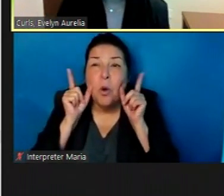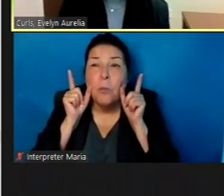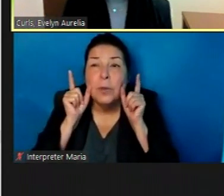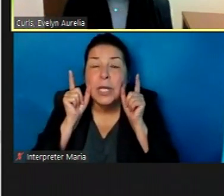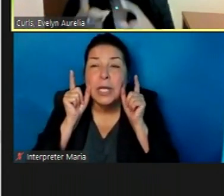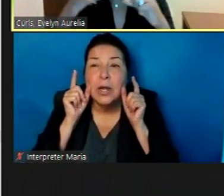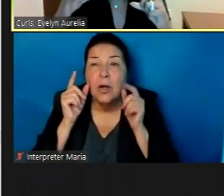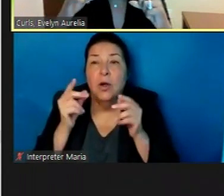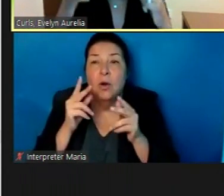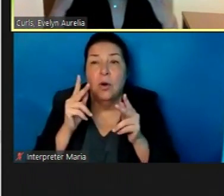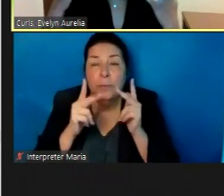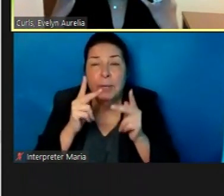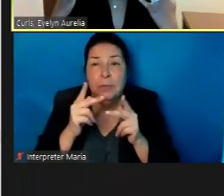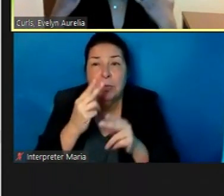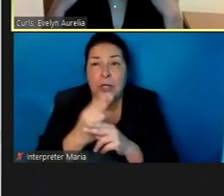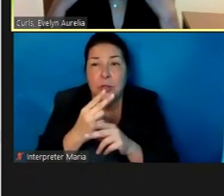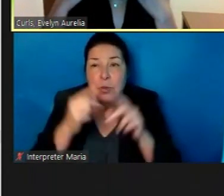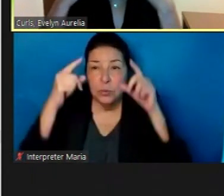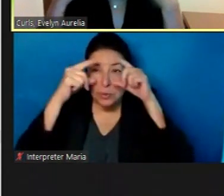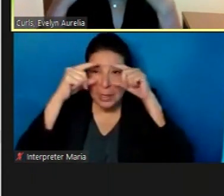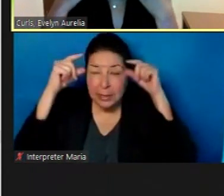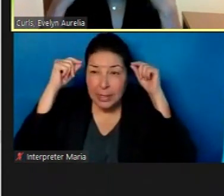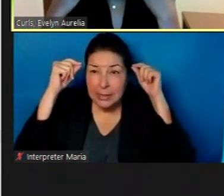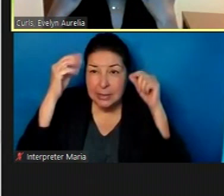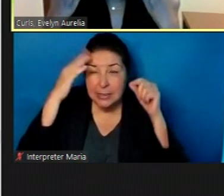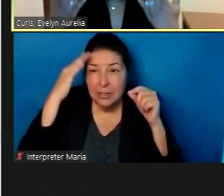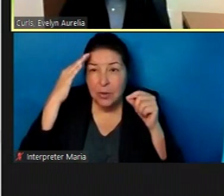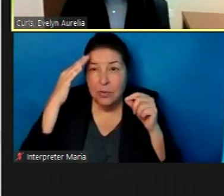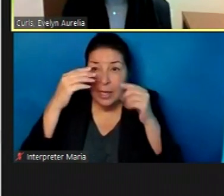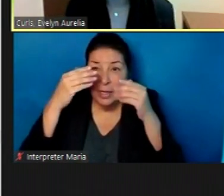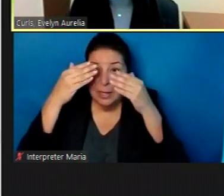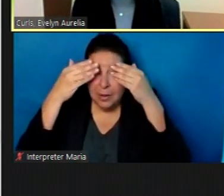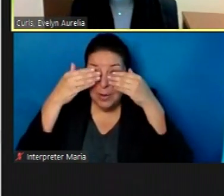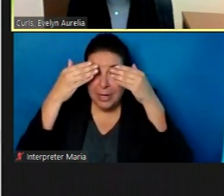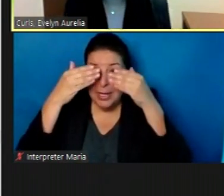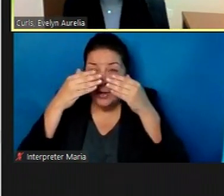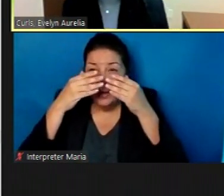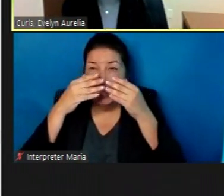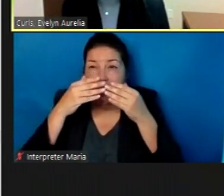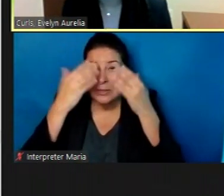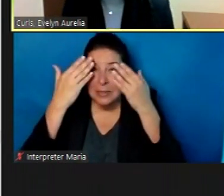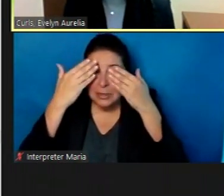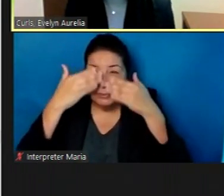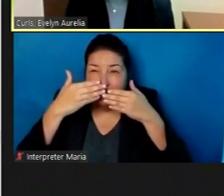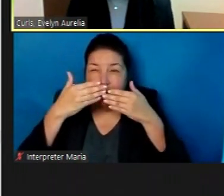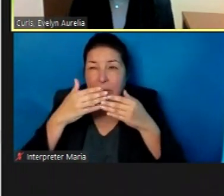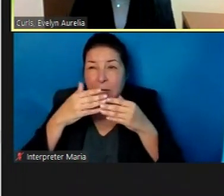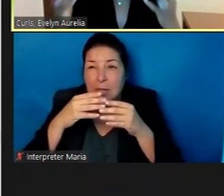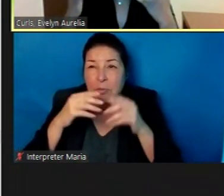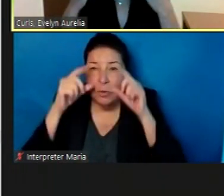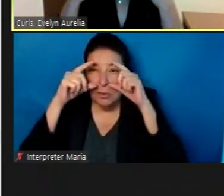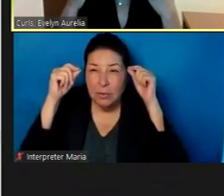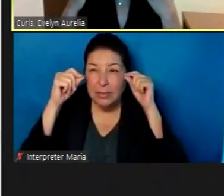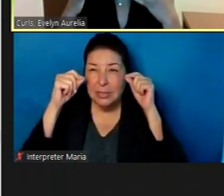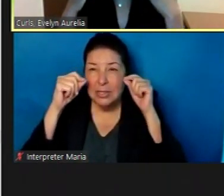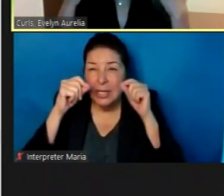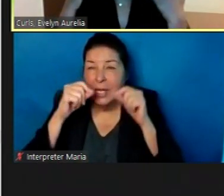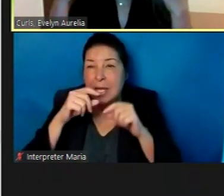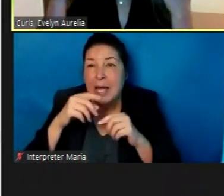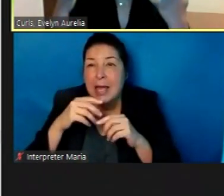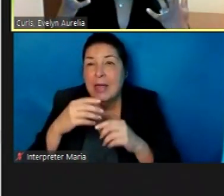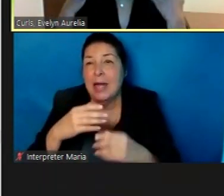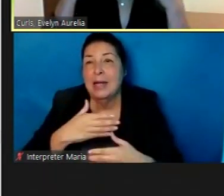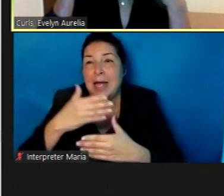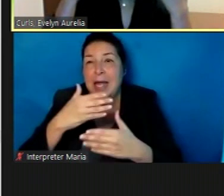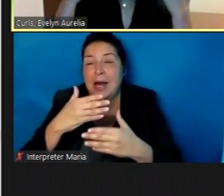glasses and wears their mask knows that there's fogging up of your glasses when you're wearing a mask. And that air vapor means